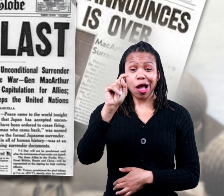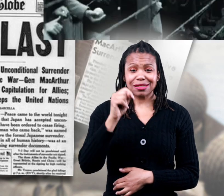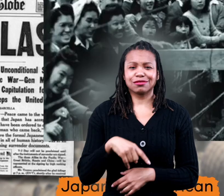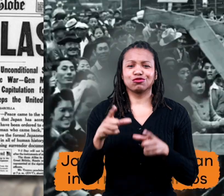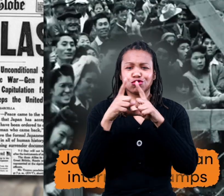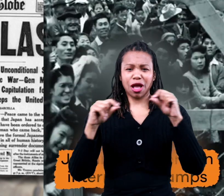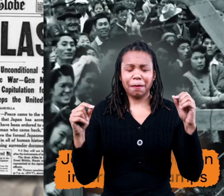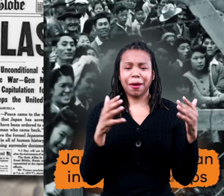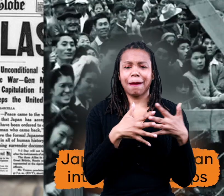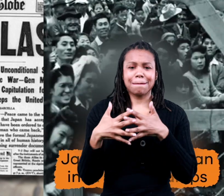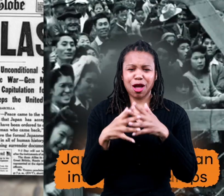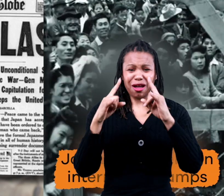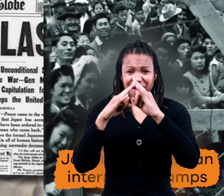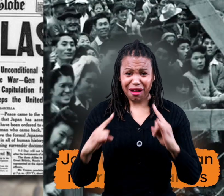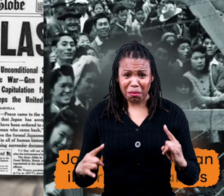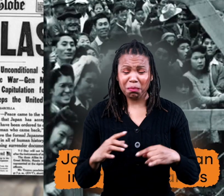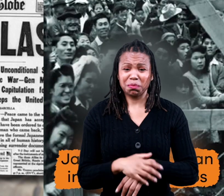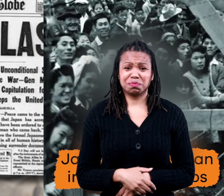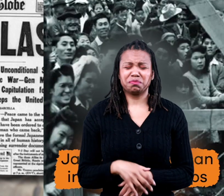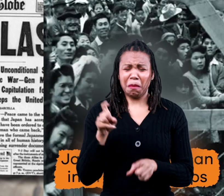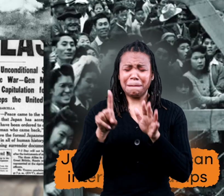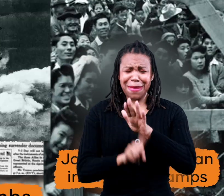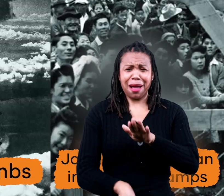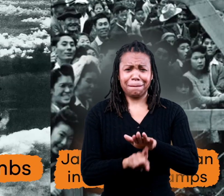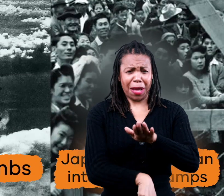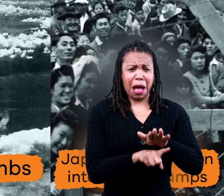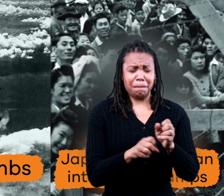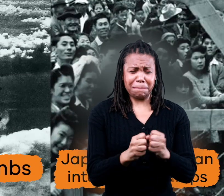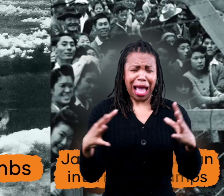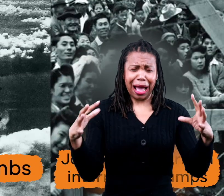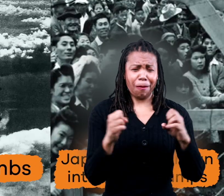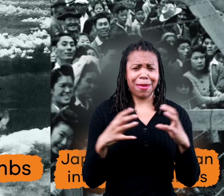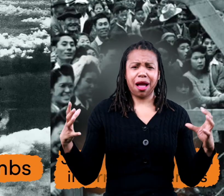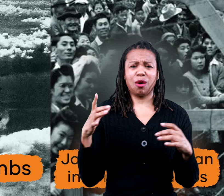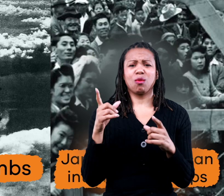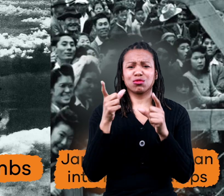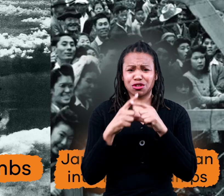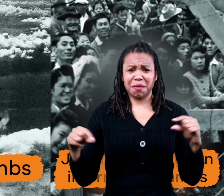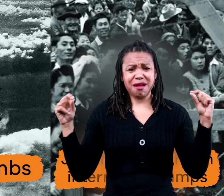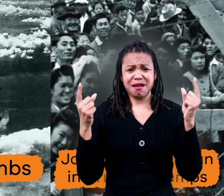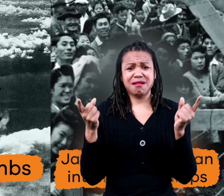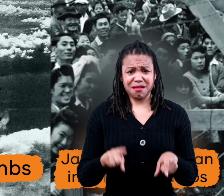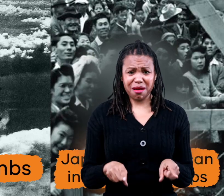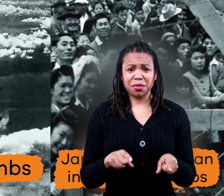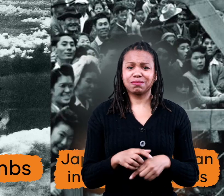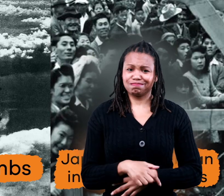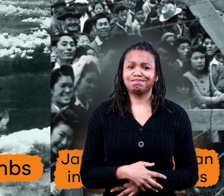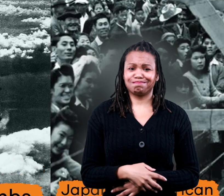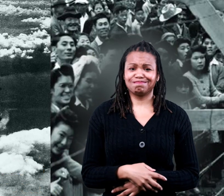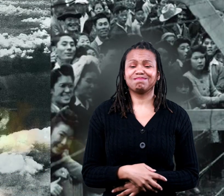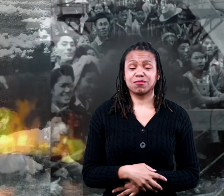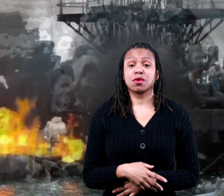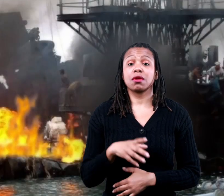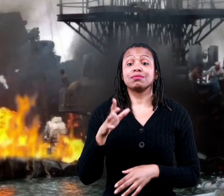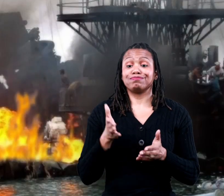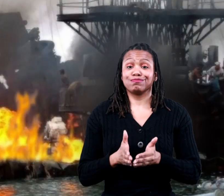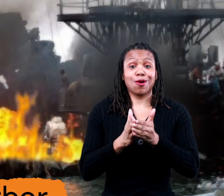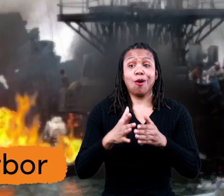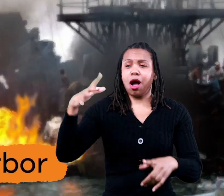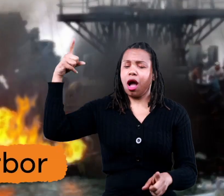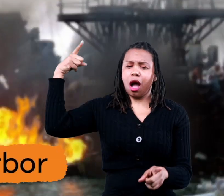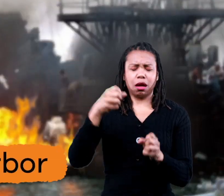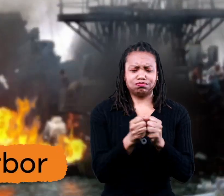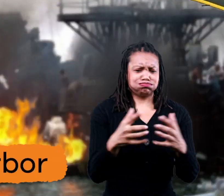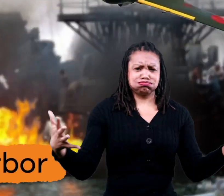Holocaust, Japanese-American internment camps, the dropping of the first and second atomic bombs on Japan, and